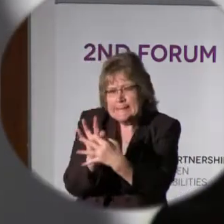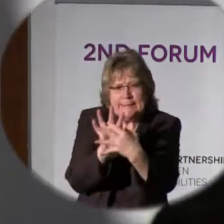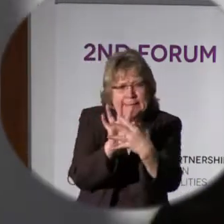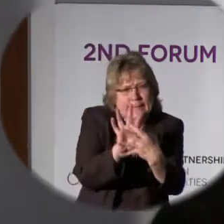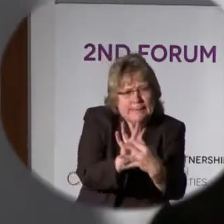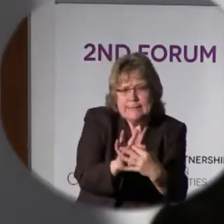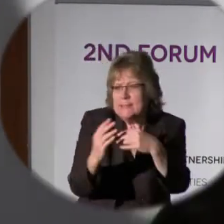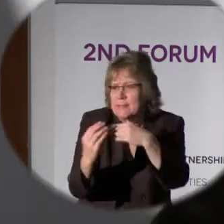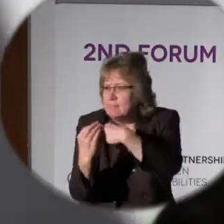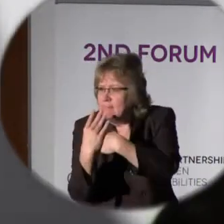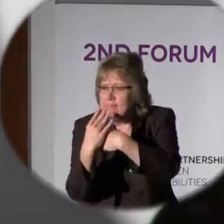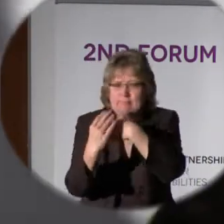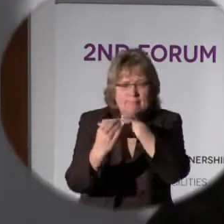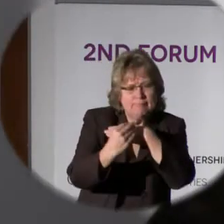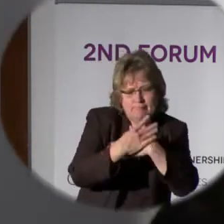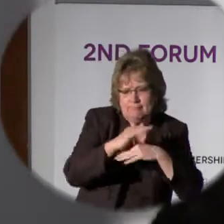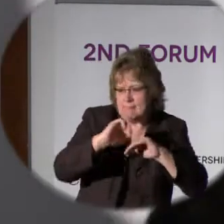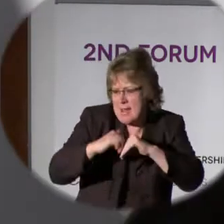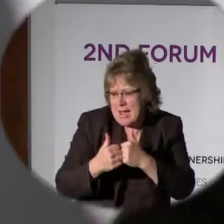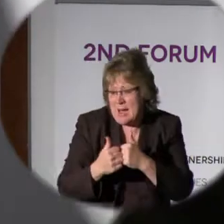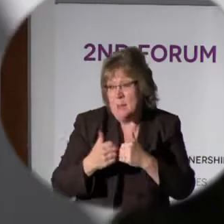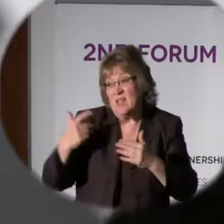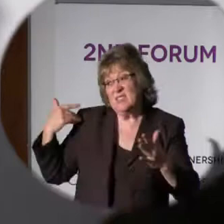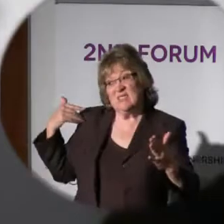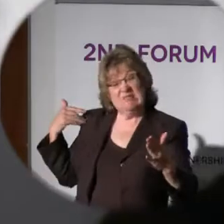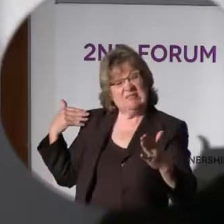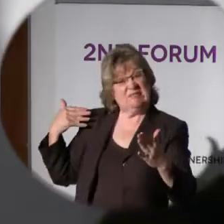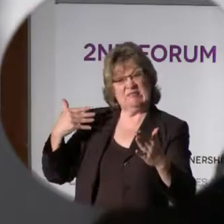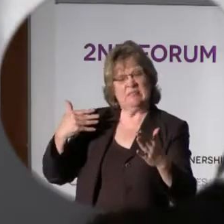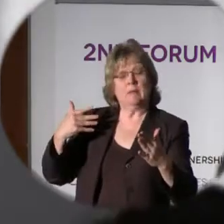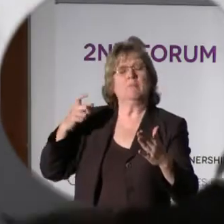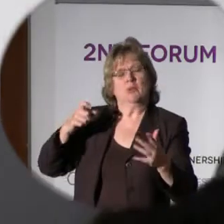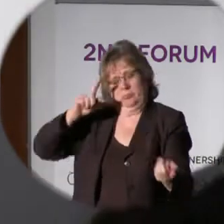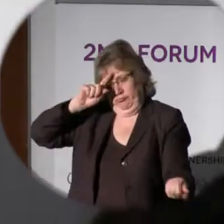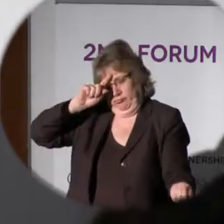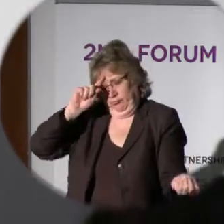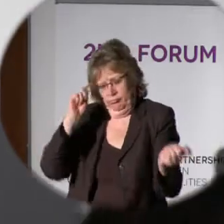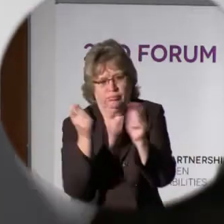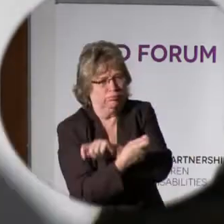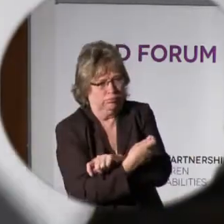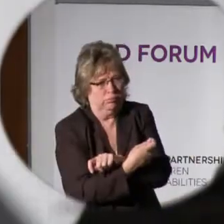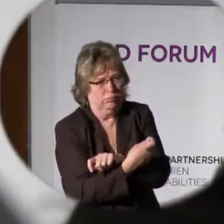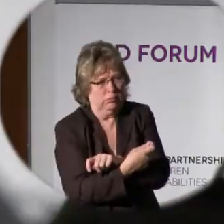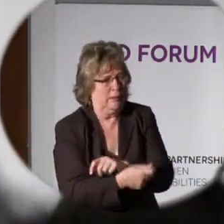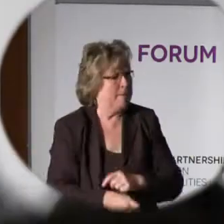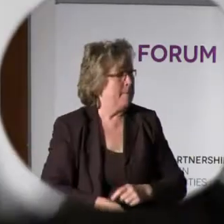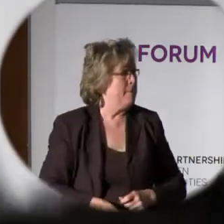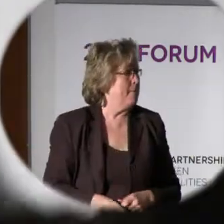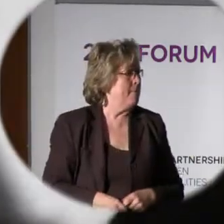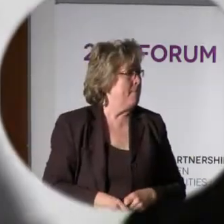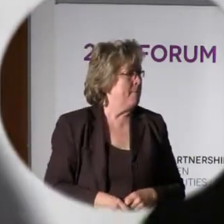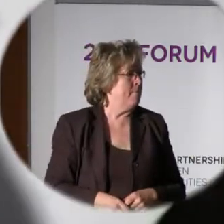way in which we have been doing things. However, we have an urgent